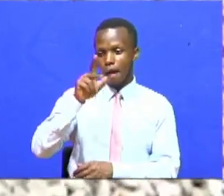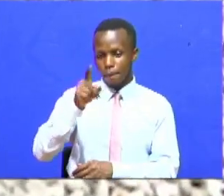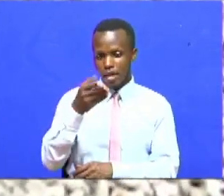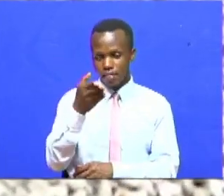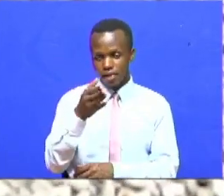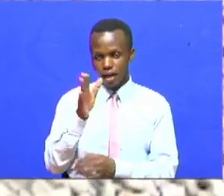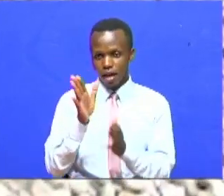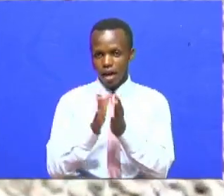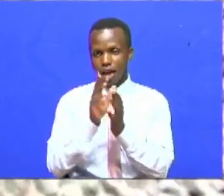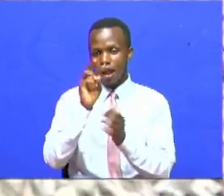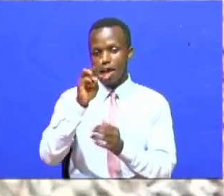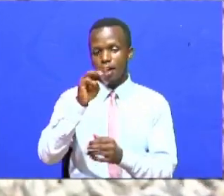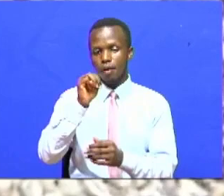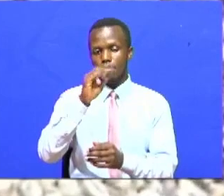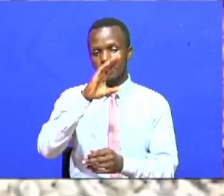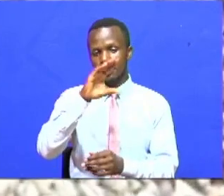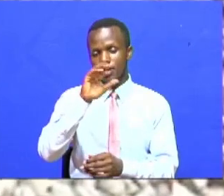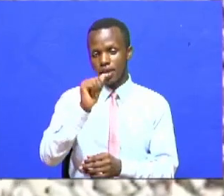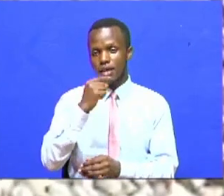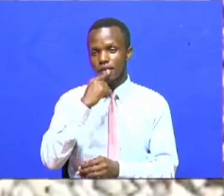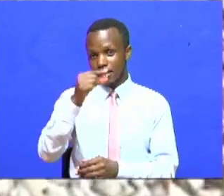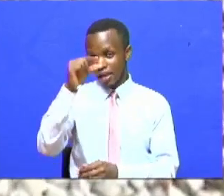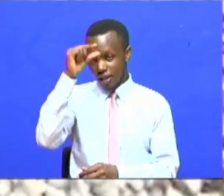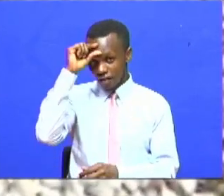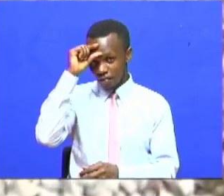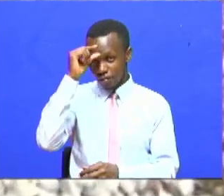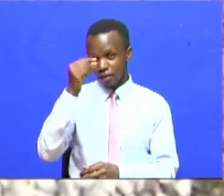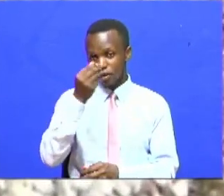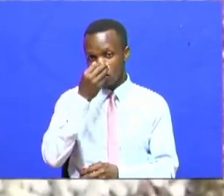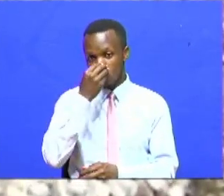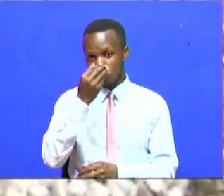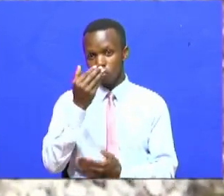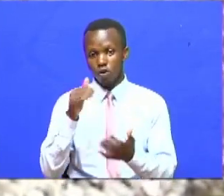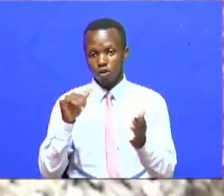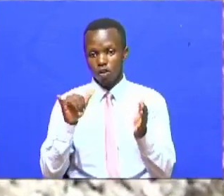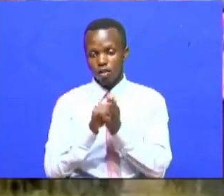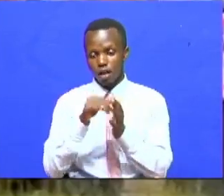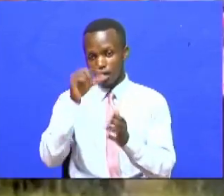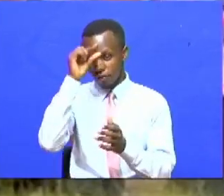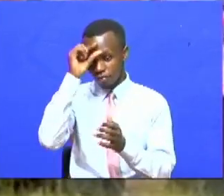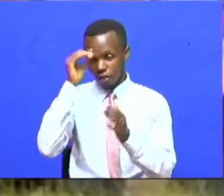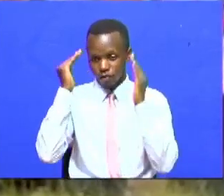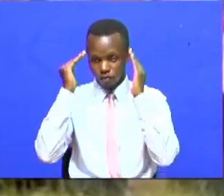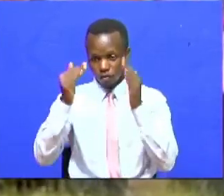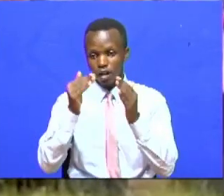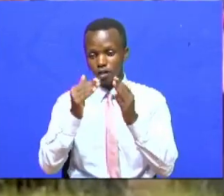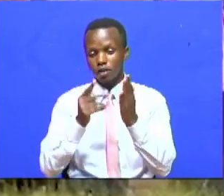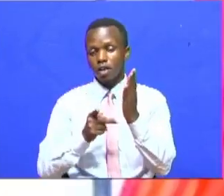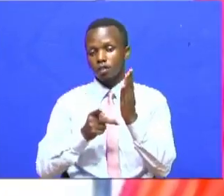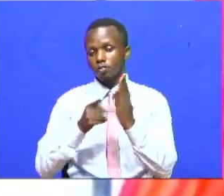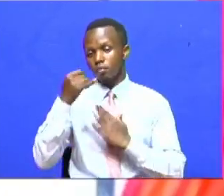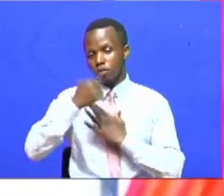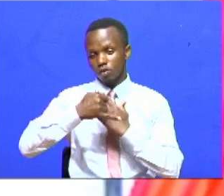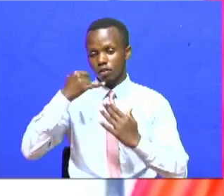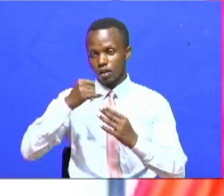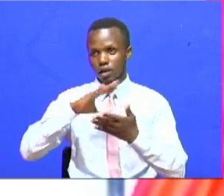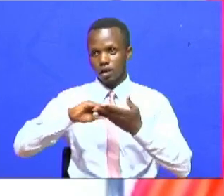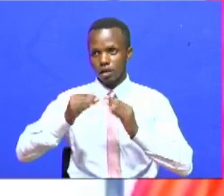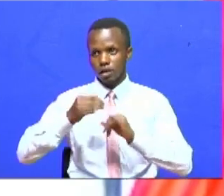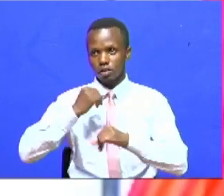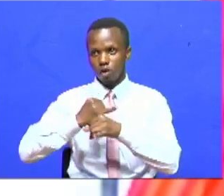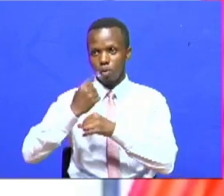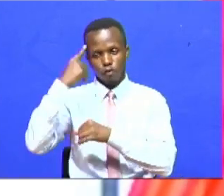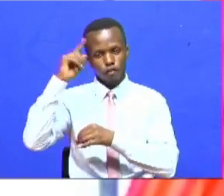MCAs. The president said the government is implementing such projects to create jobs for youths.